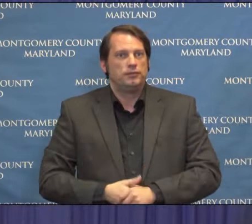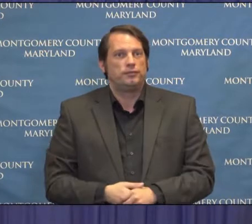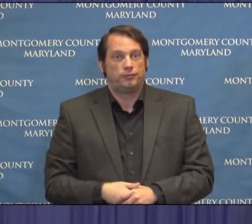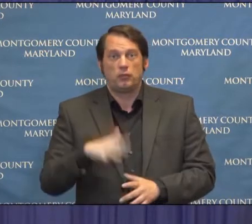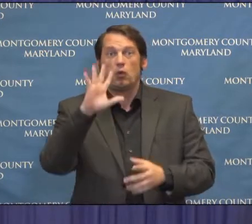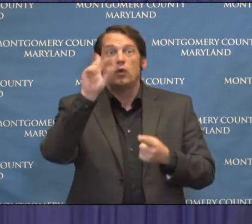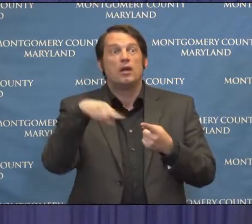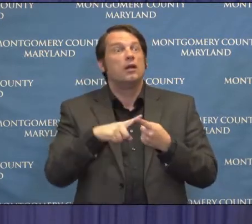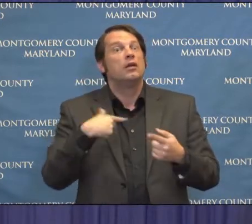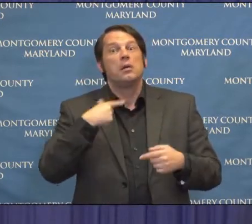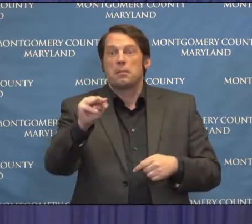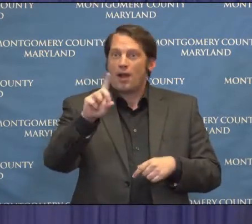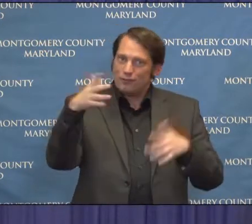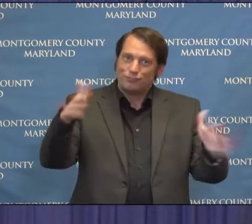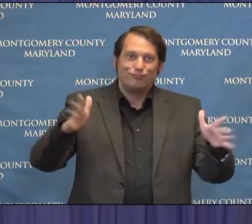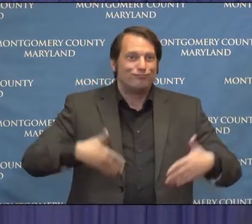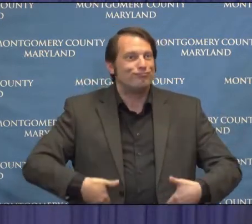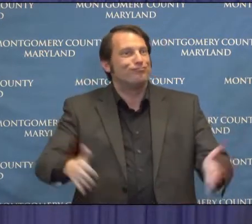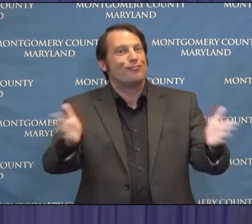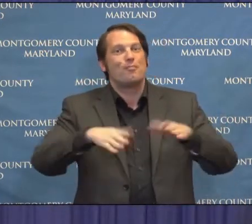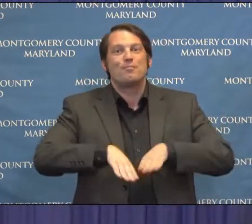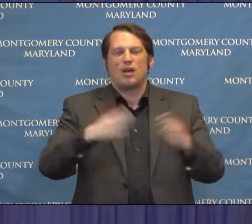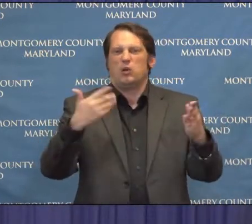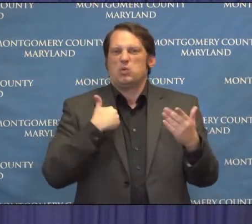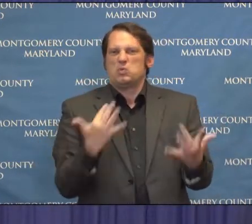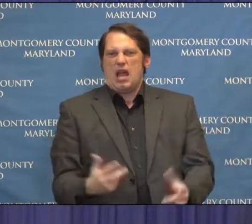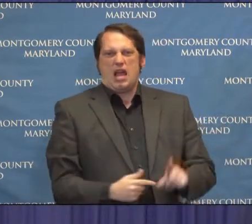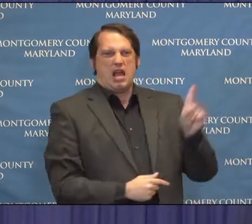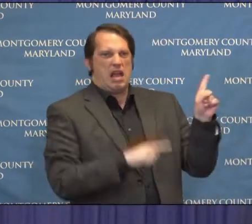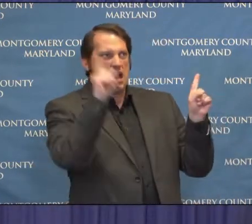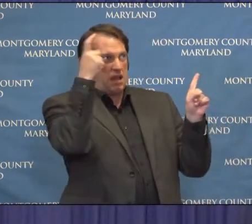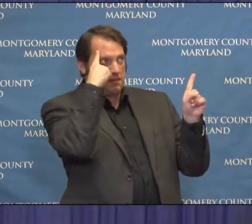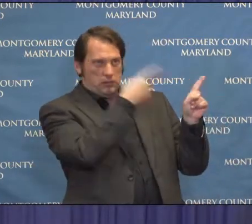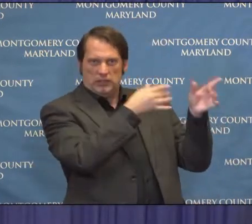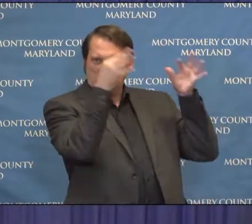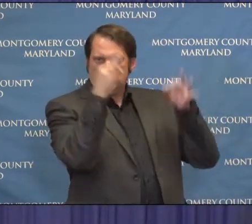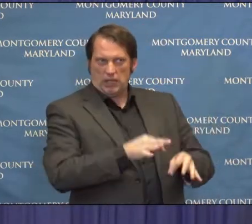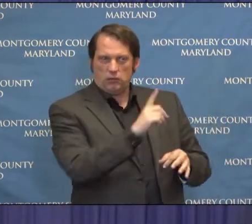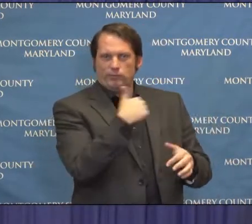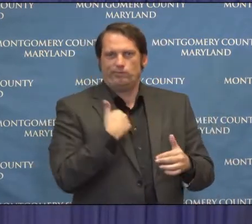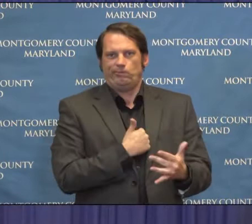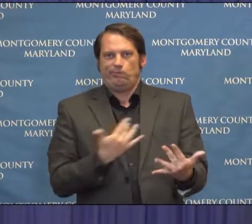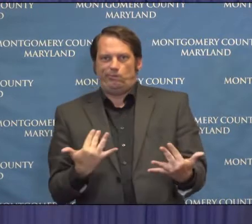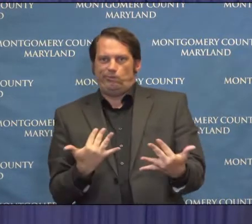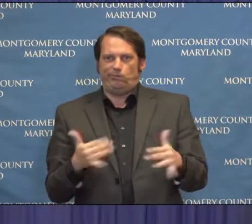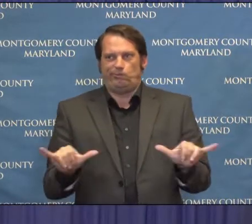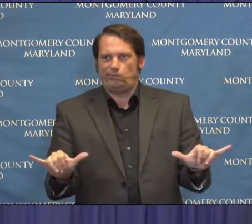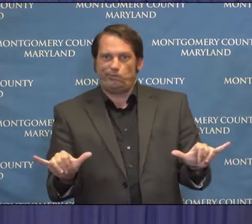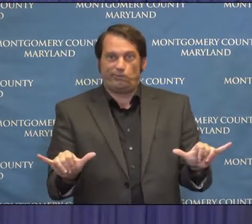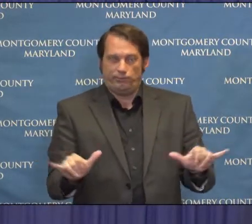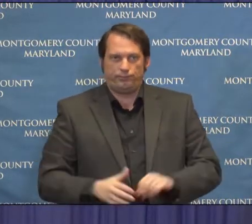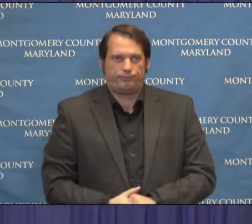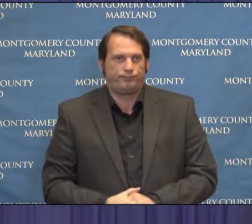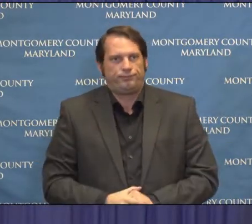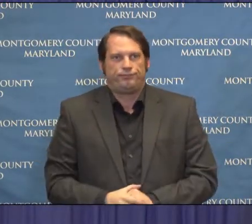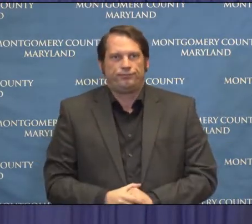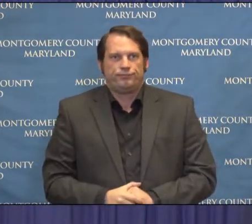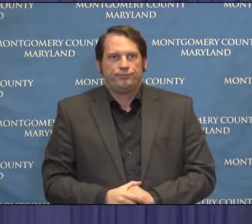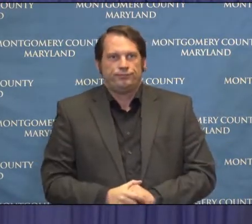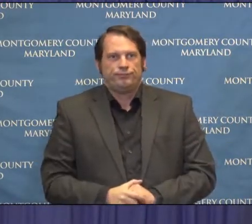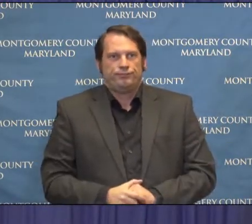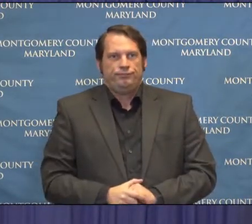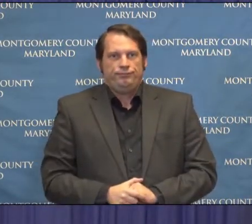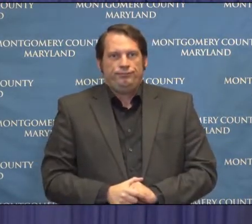acting independent. I think it was okay for us to get out front on taking some of the protective measures, but I am not going to get out